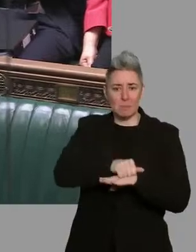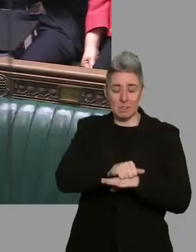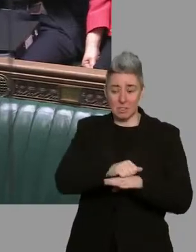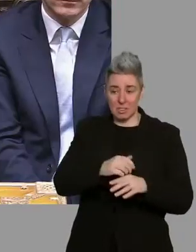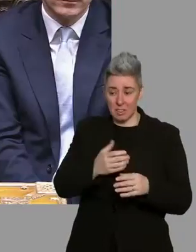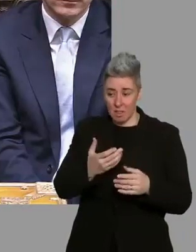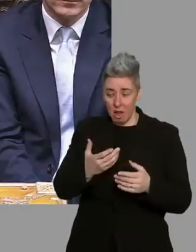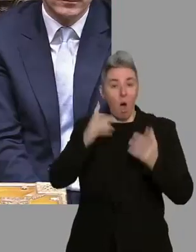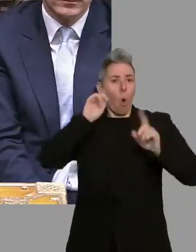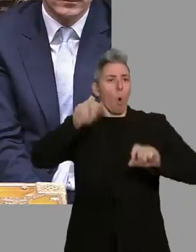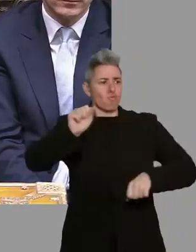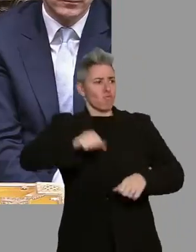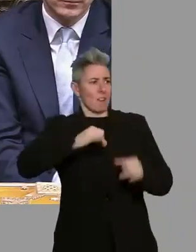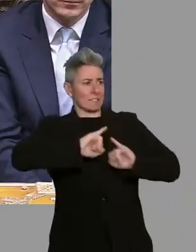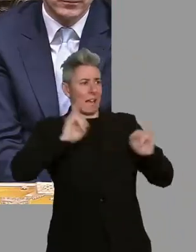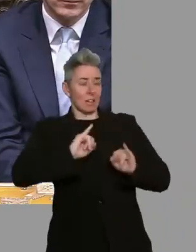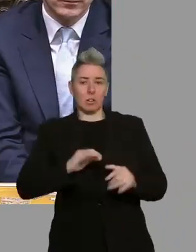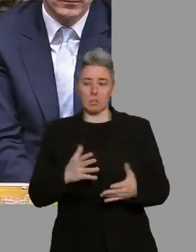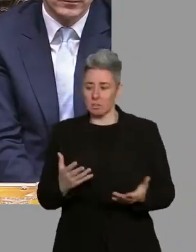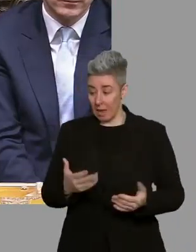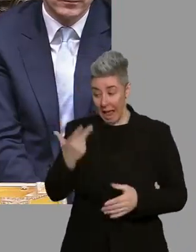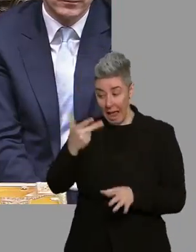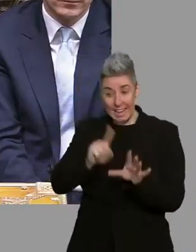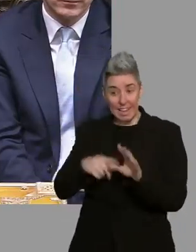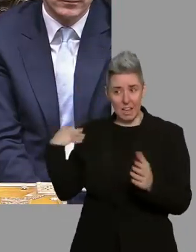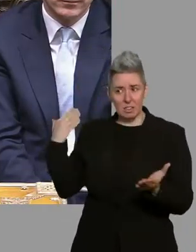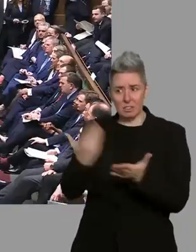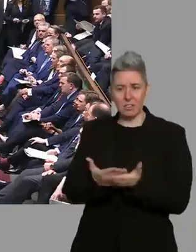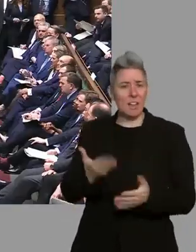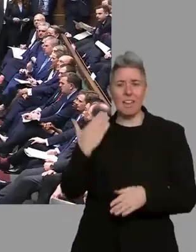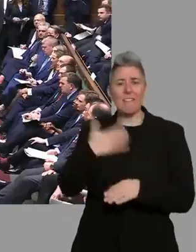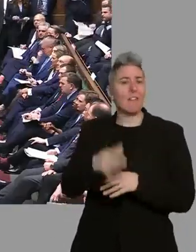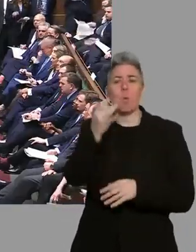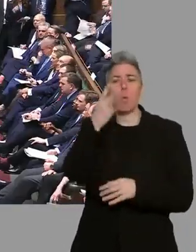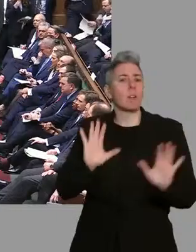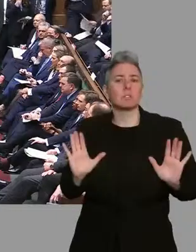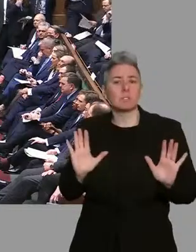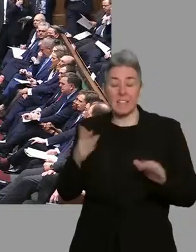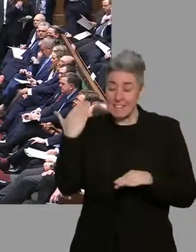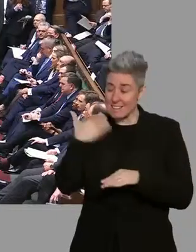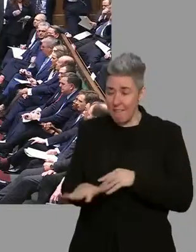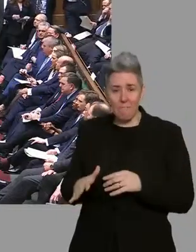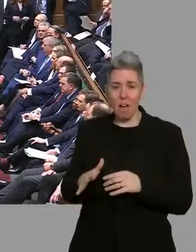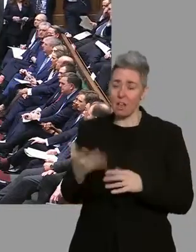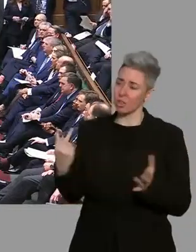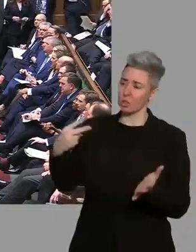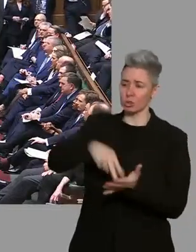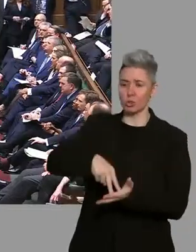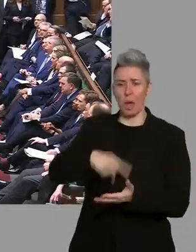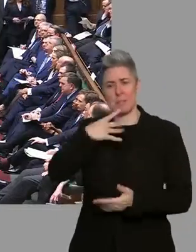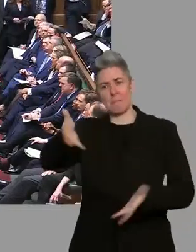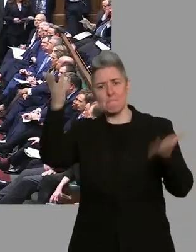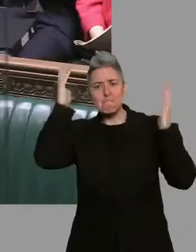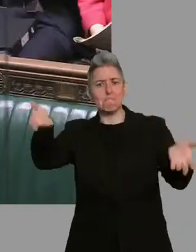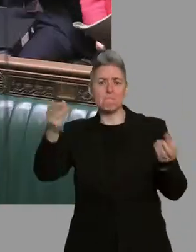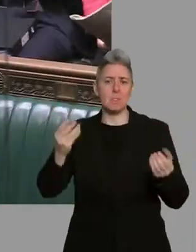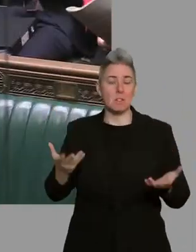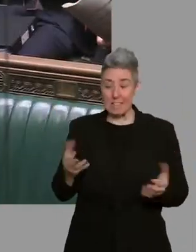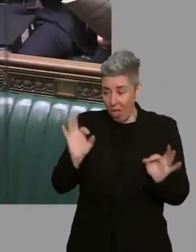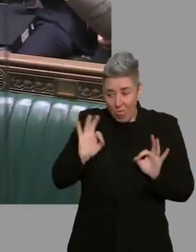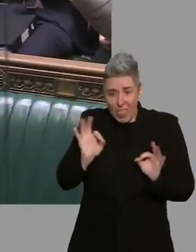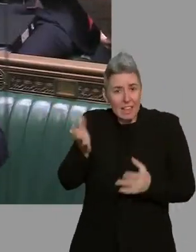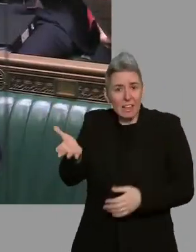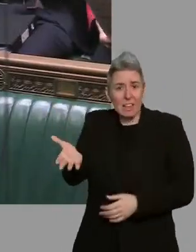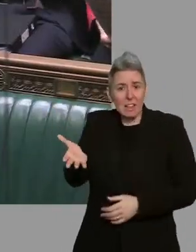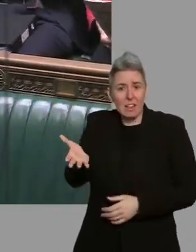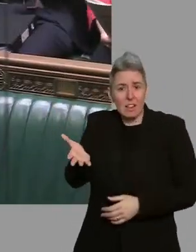she's just said. Not once in 8 years. They didn't act on the recommendations. They want a national inquiry. We had a national